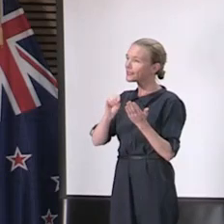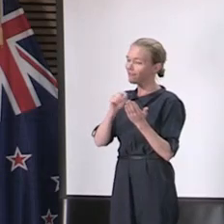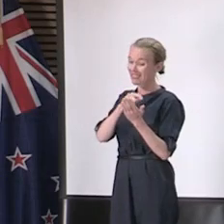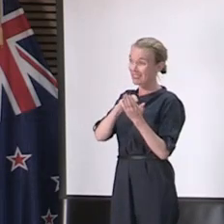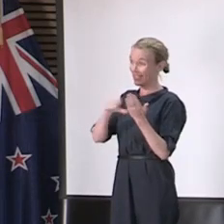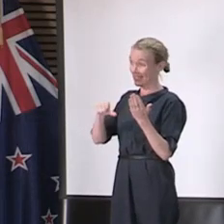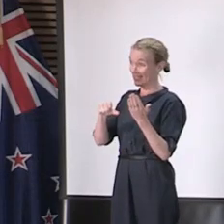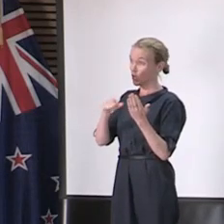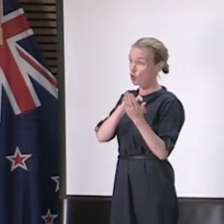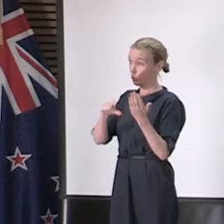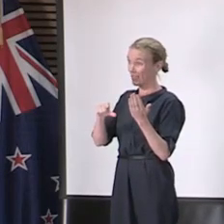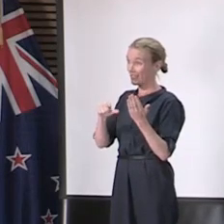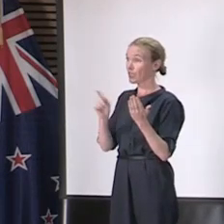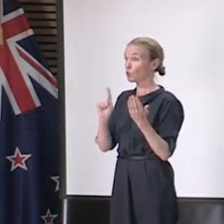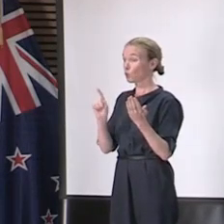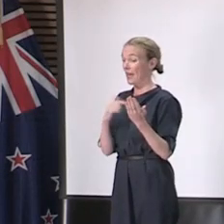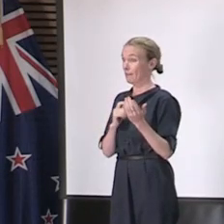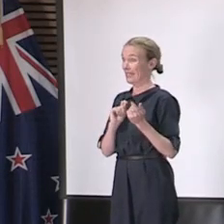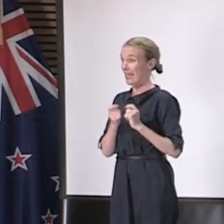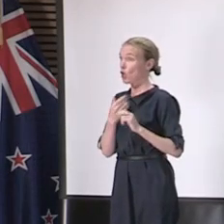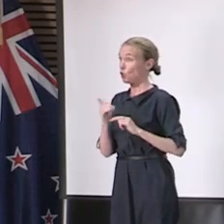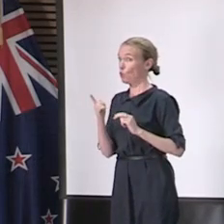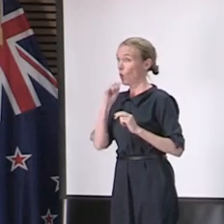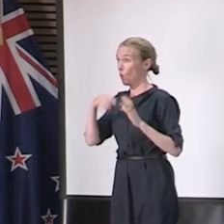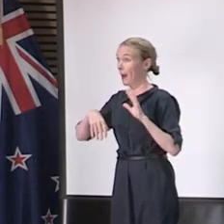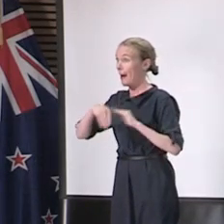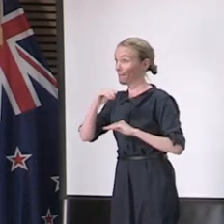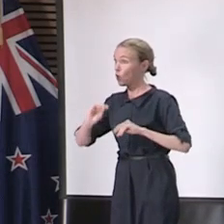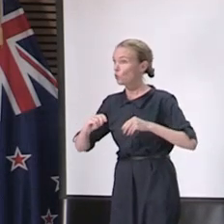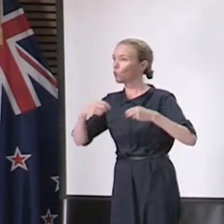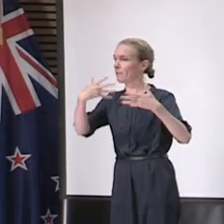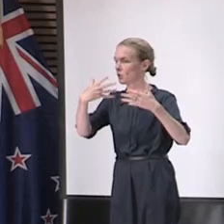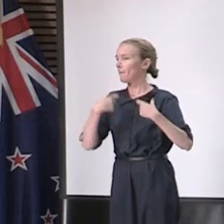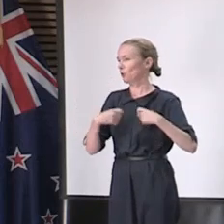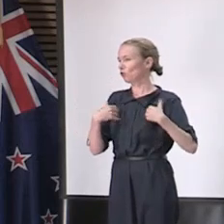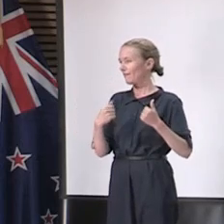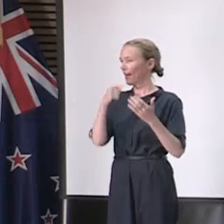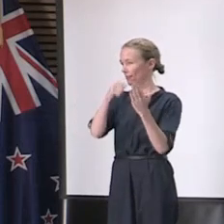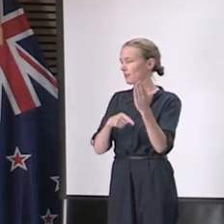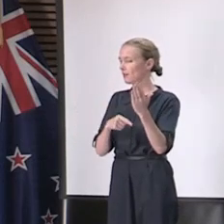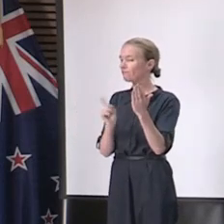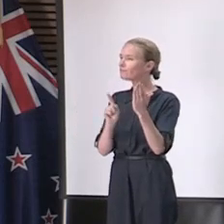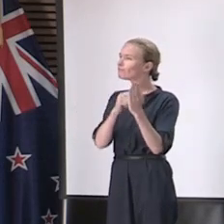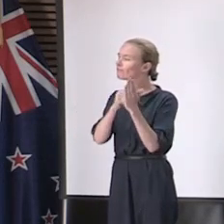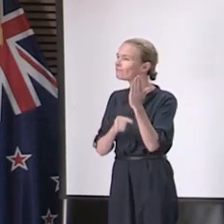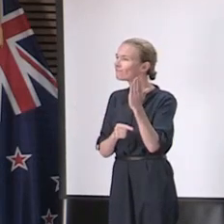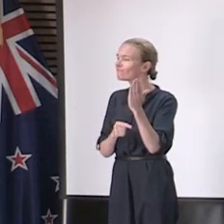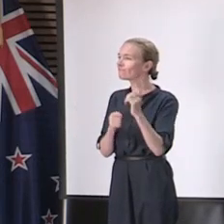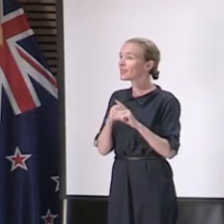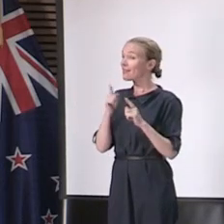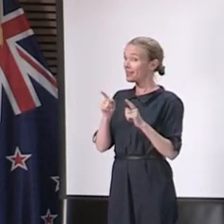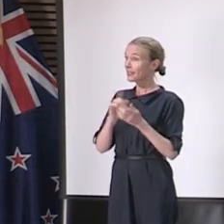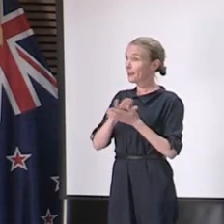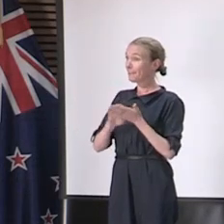amended order, which will be available later today on the Ministry of Health's website. And this order specifically allows people to enter